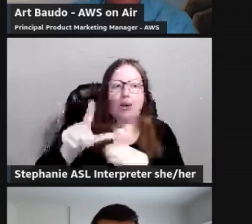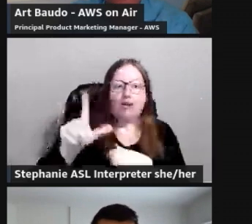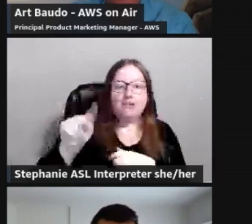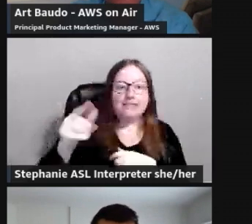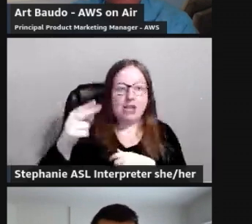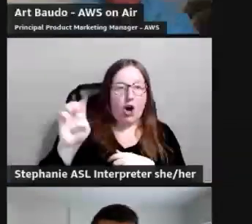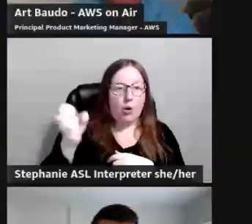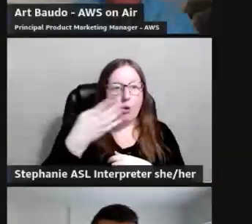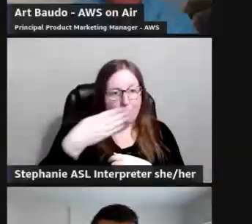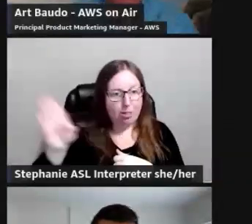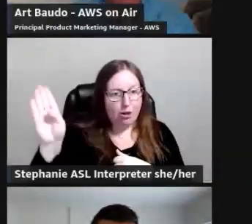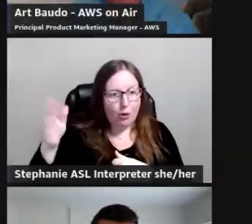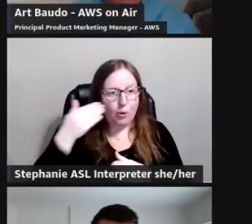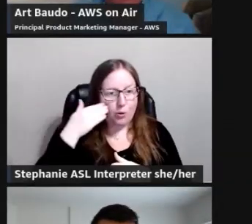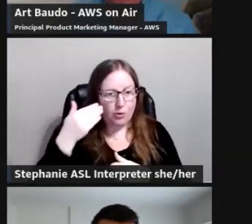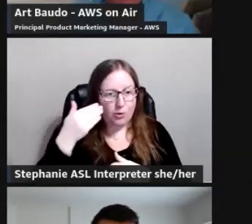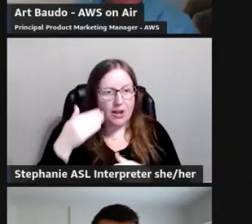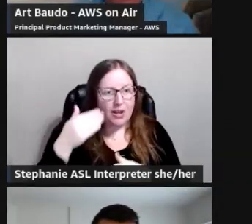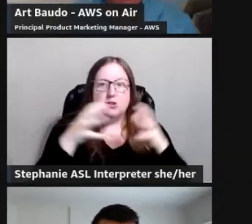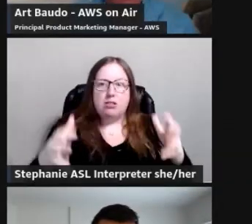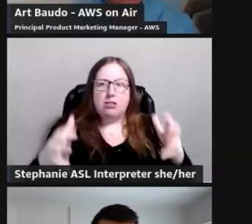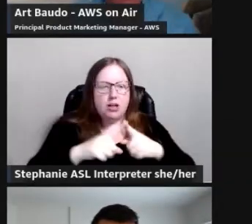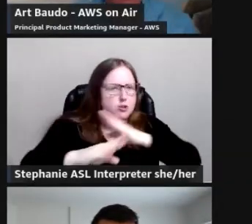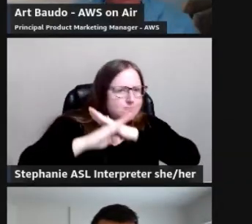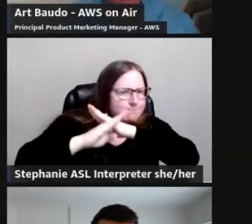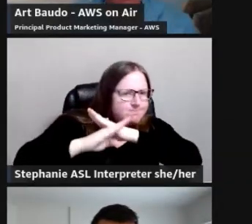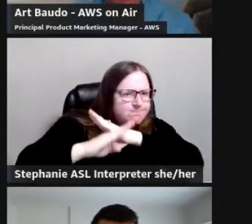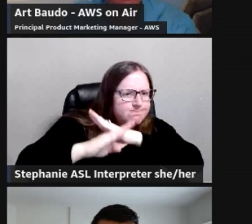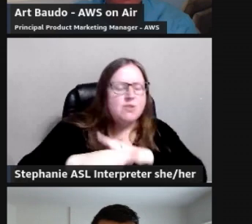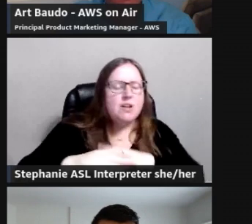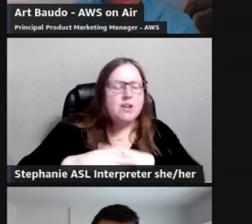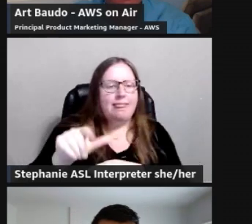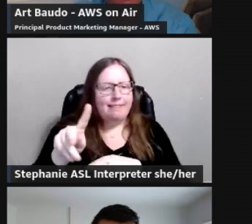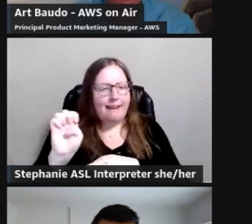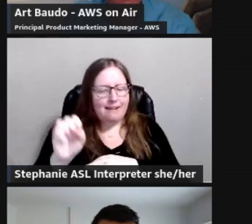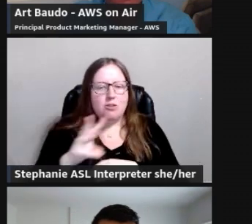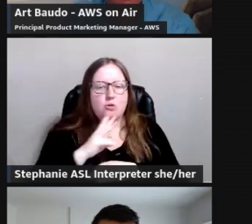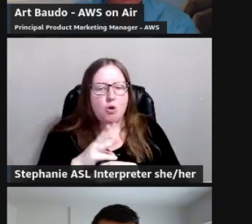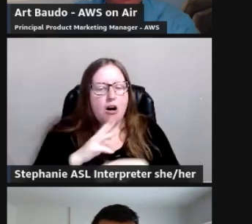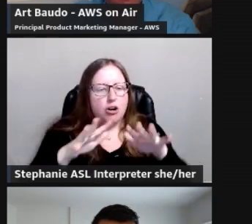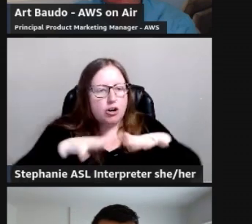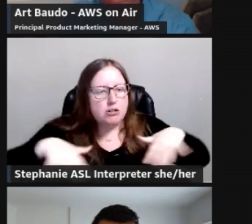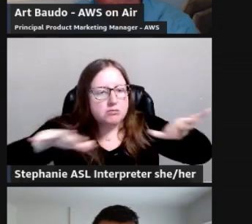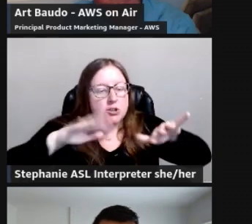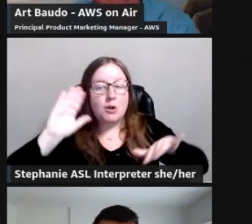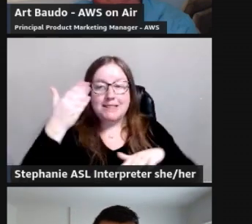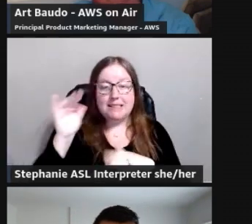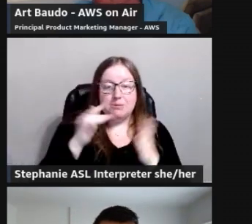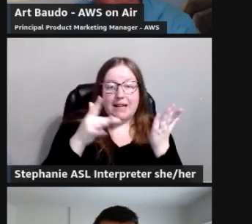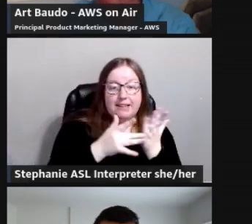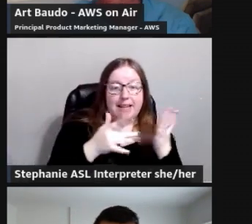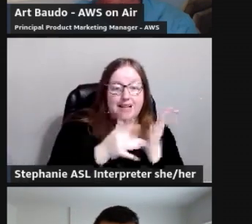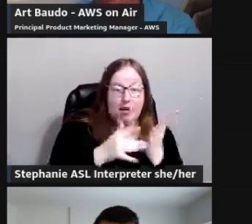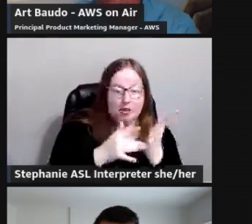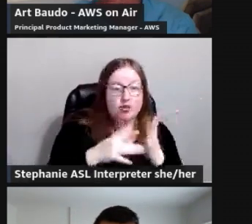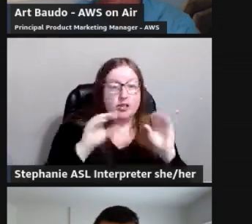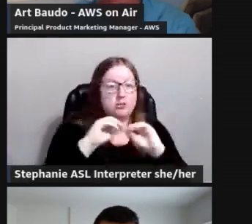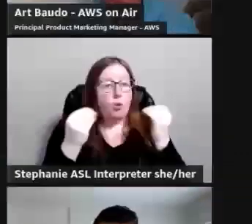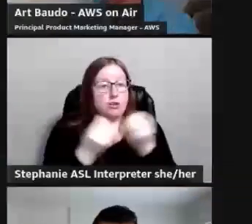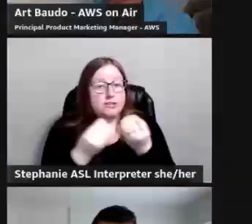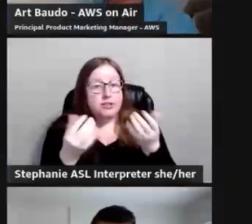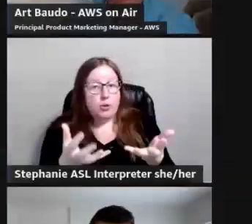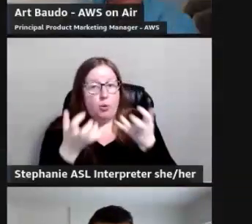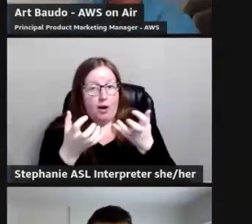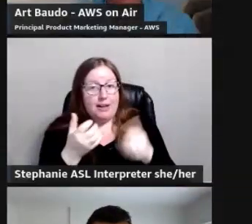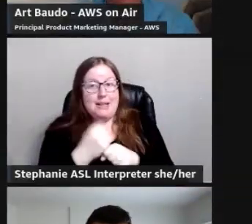lot of things that go into place to protect the lake. And it seems like these are types of technologies that organizations that are looking to keep